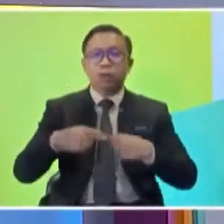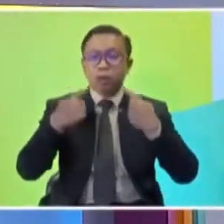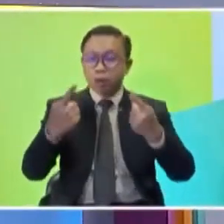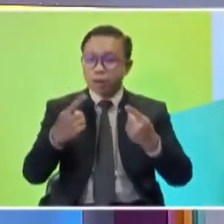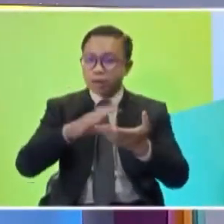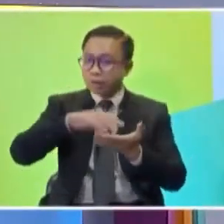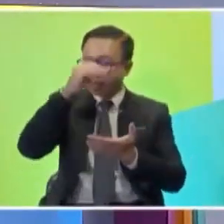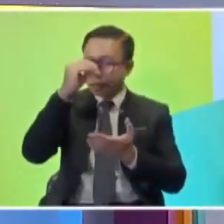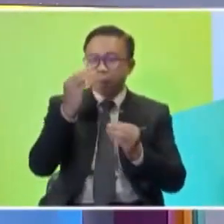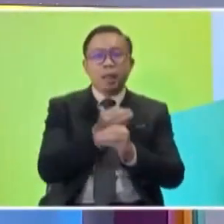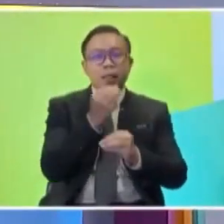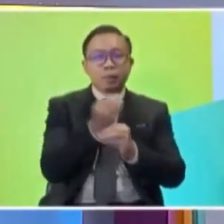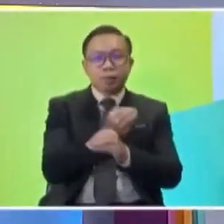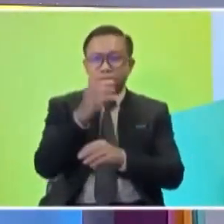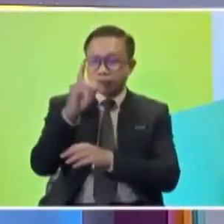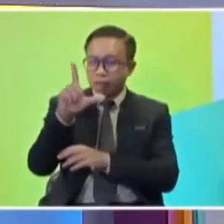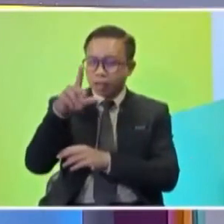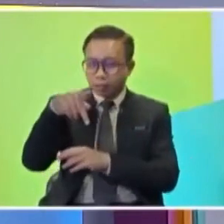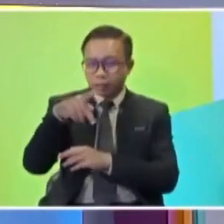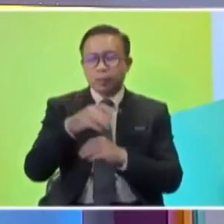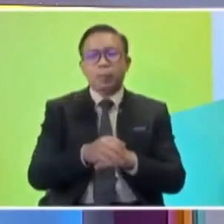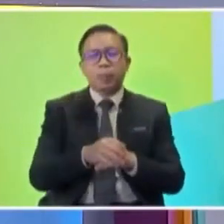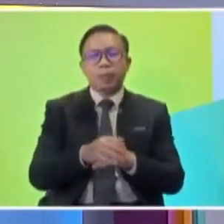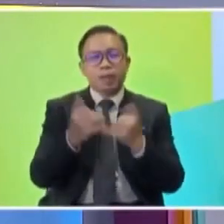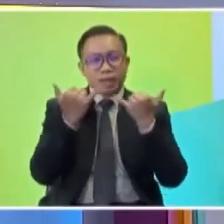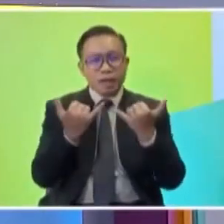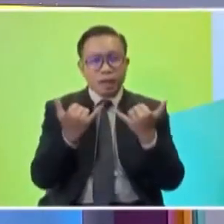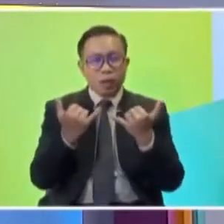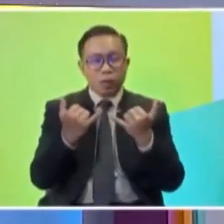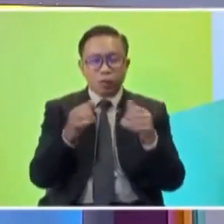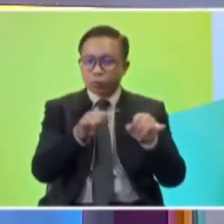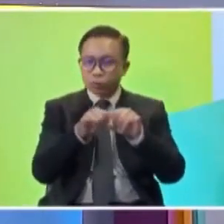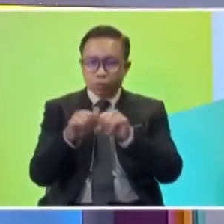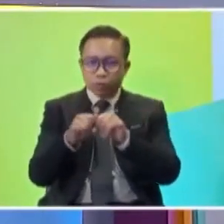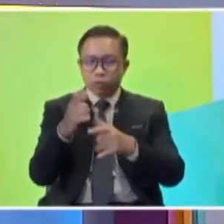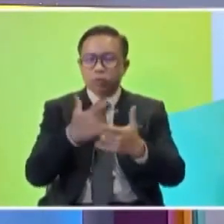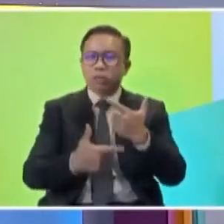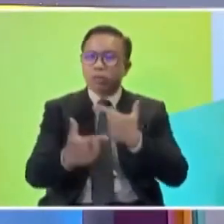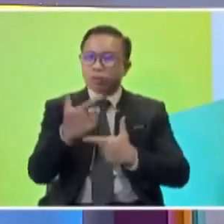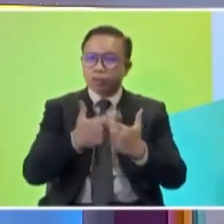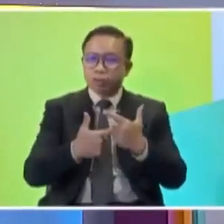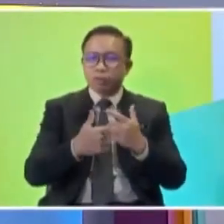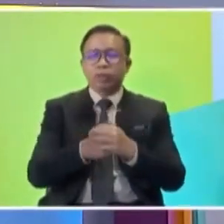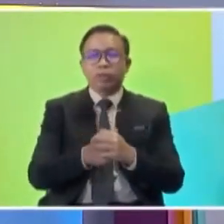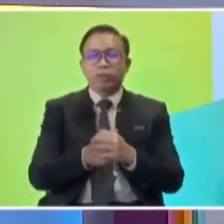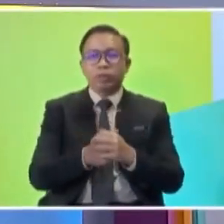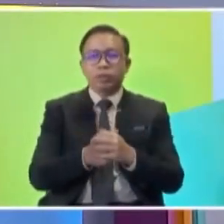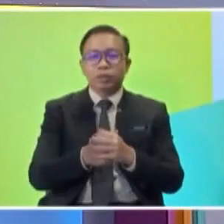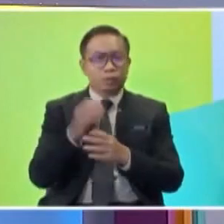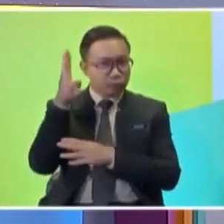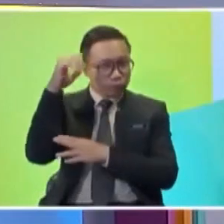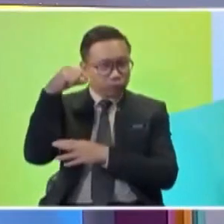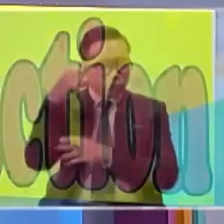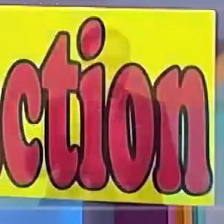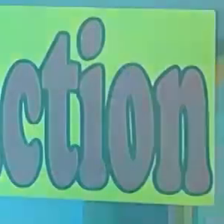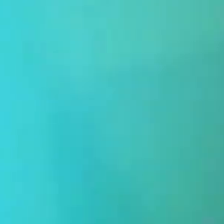learning mathematics DLP. Now, joining us for today as our sign language interpreter is Teacher Bukhari from